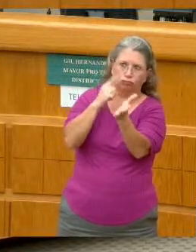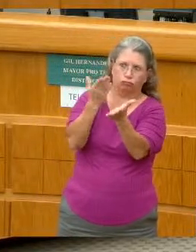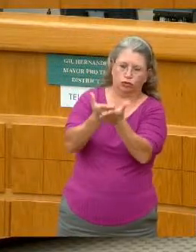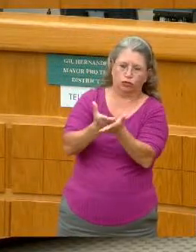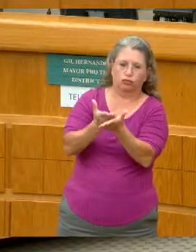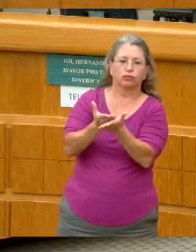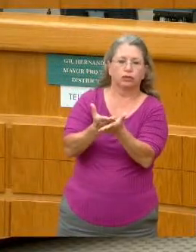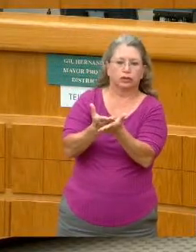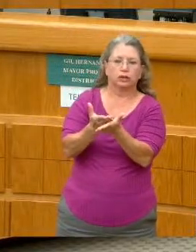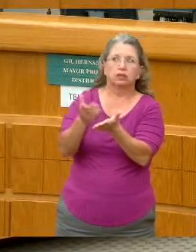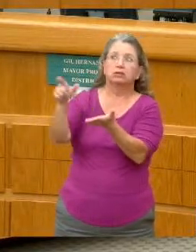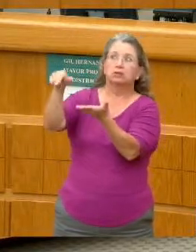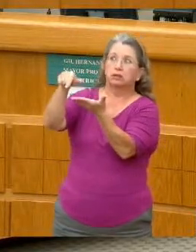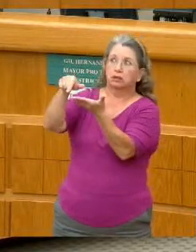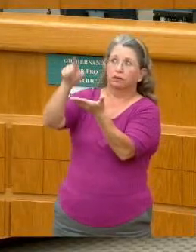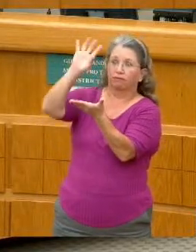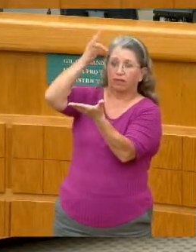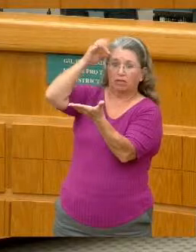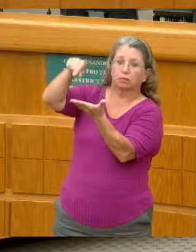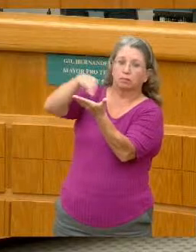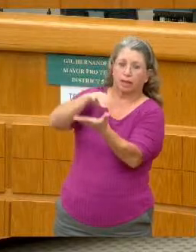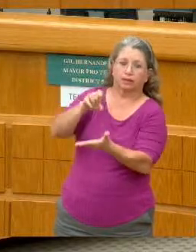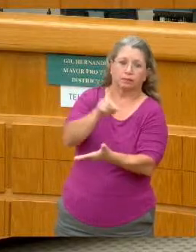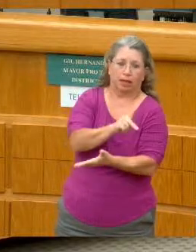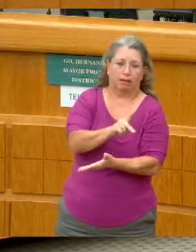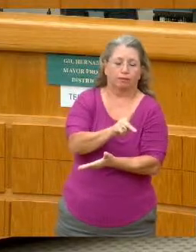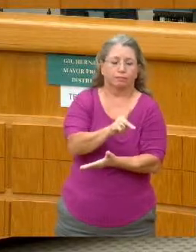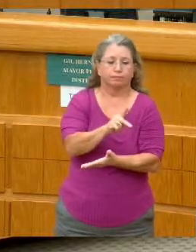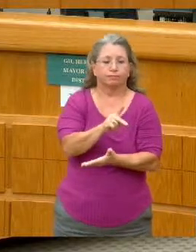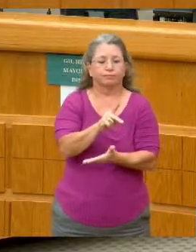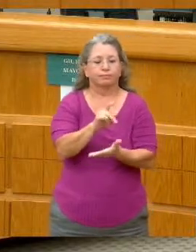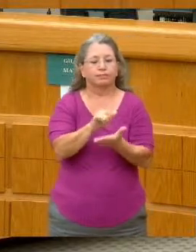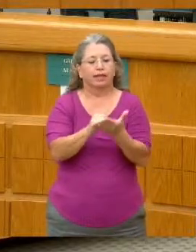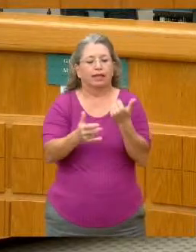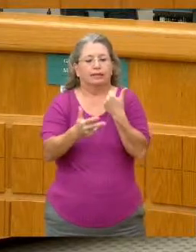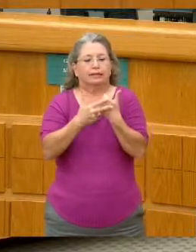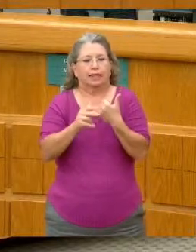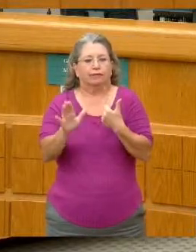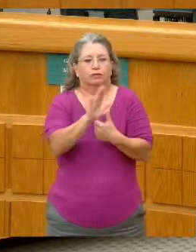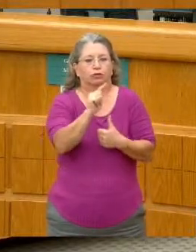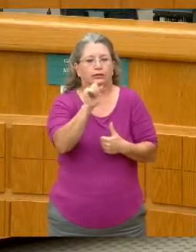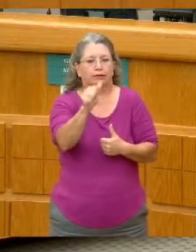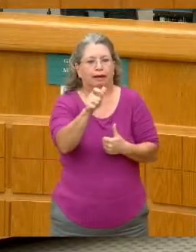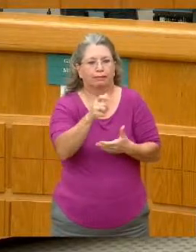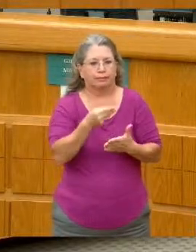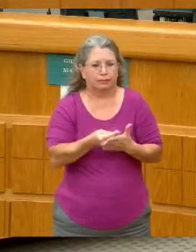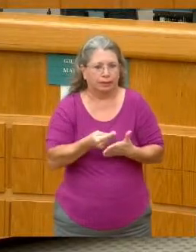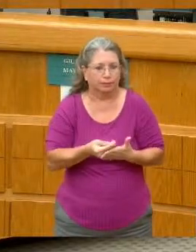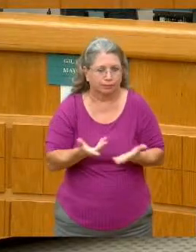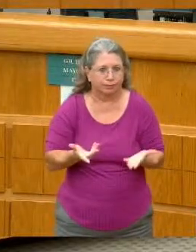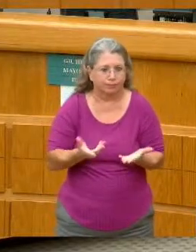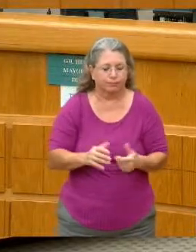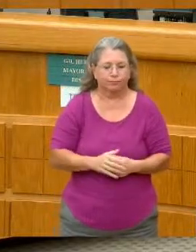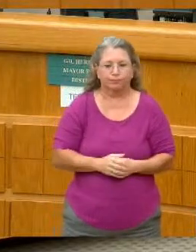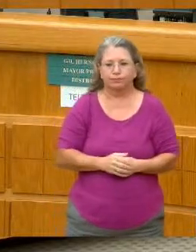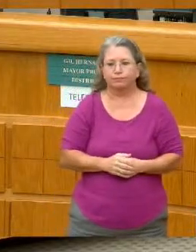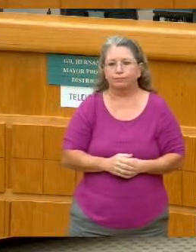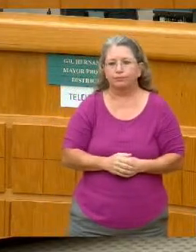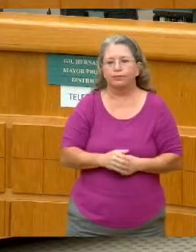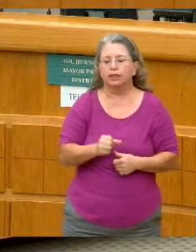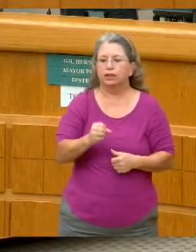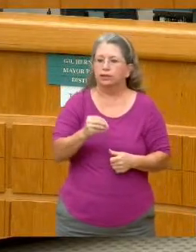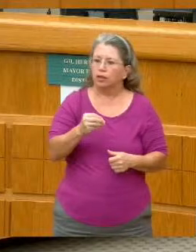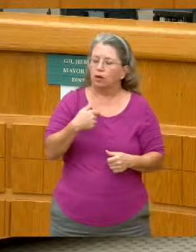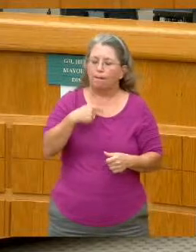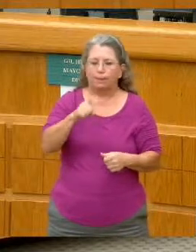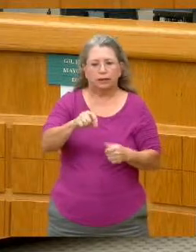goes a long way in terms of saving tax money and others for the rest of our budget. So I can't stress that enough,